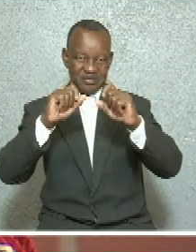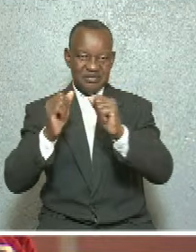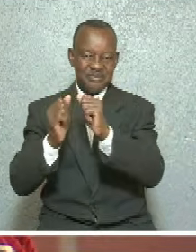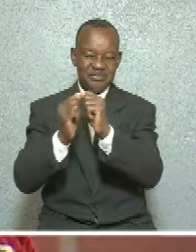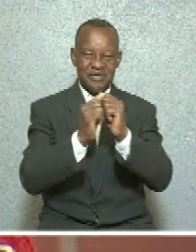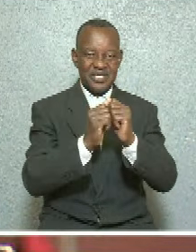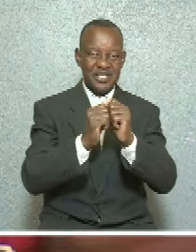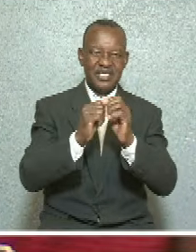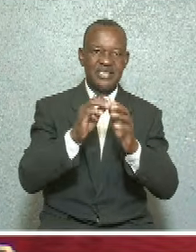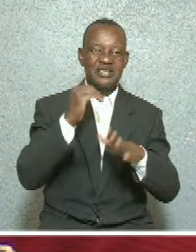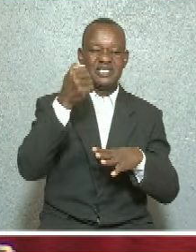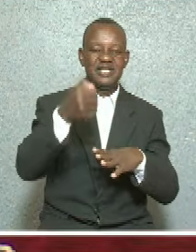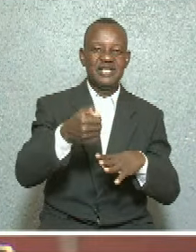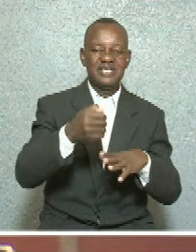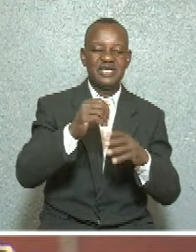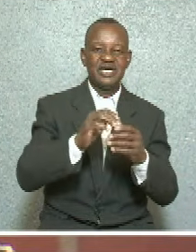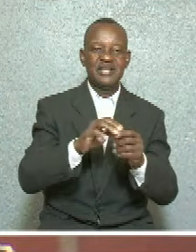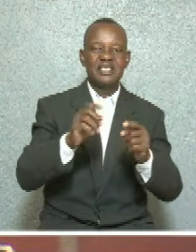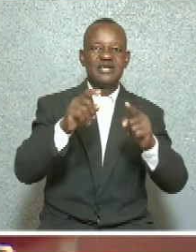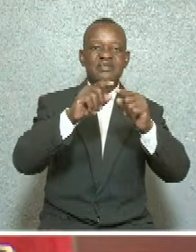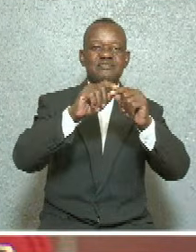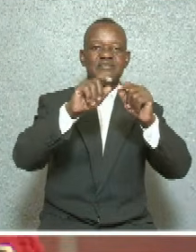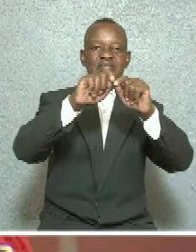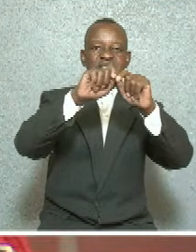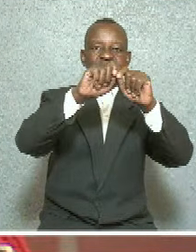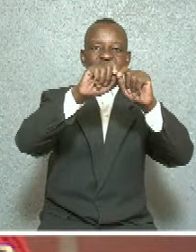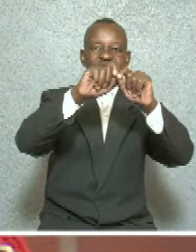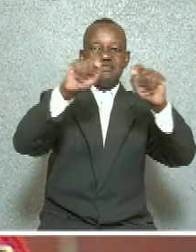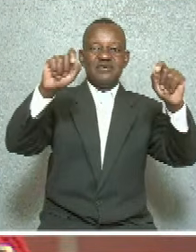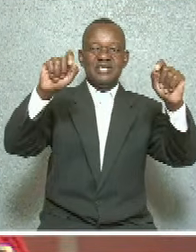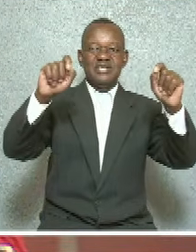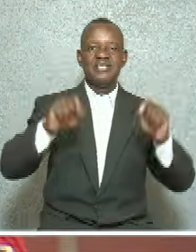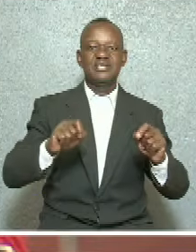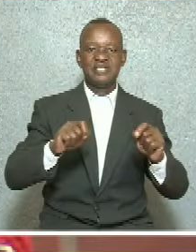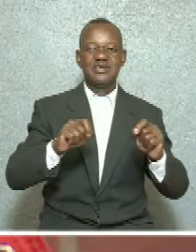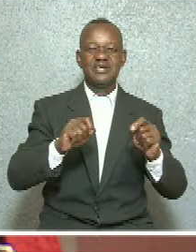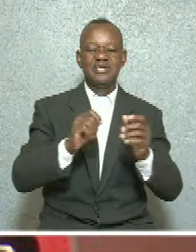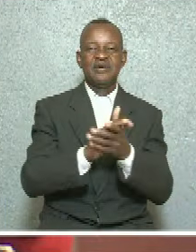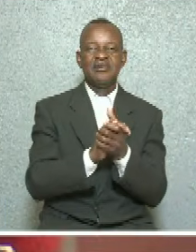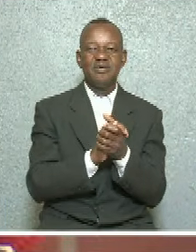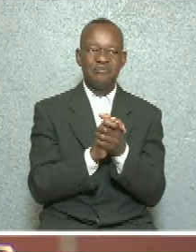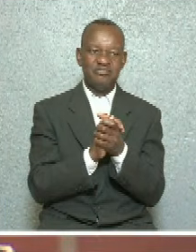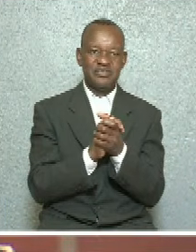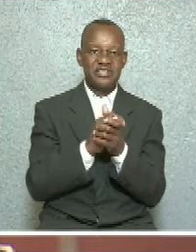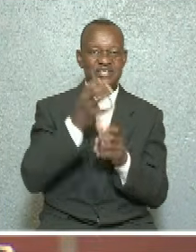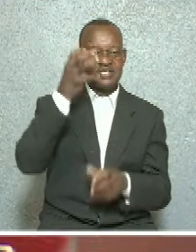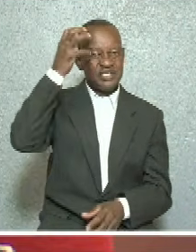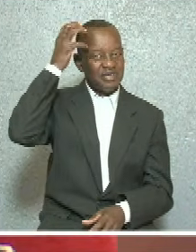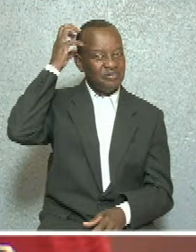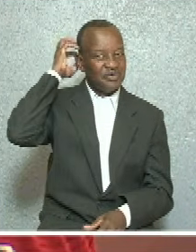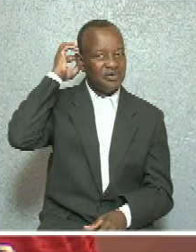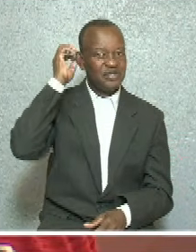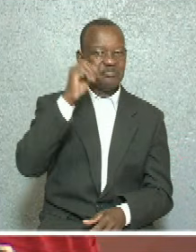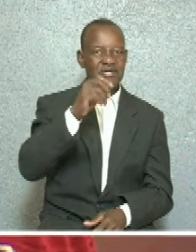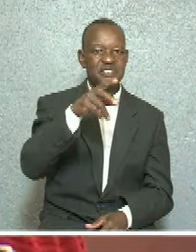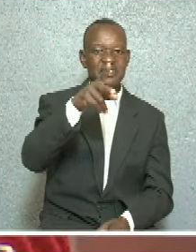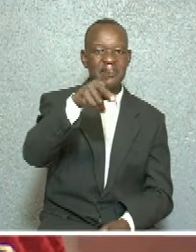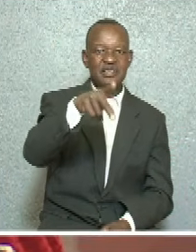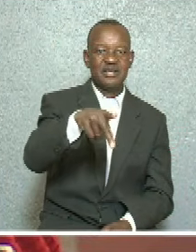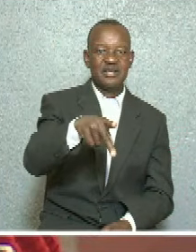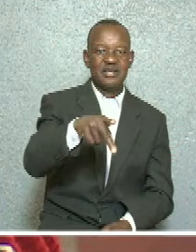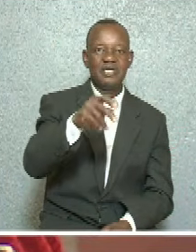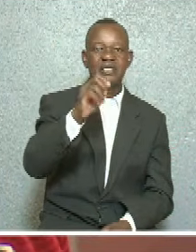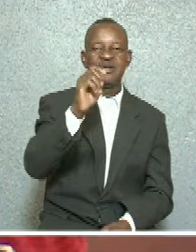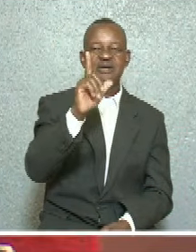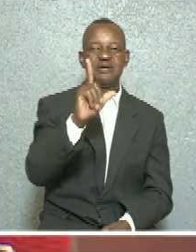Nujoma, right? So all the kids, you can just go outside to the mural painting. The Pay team will guide you, and then the minister and the parents will just go in for